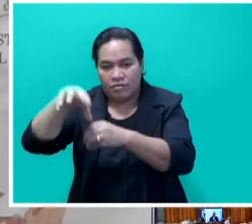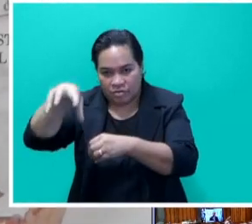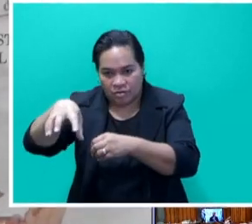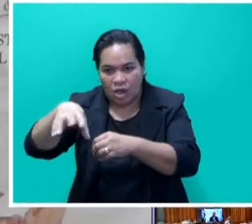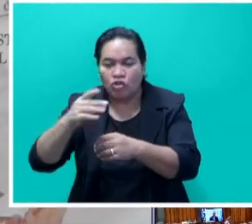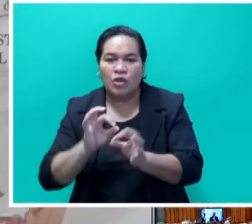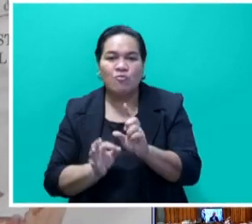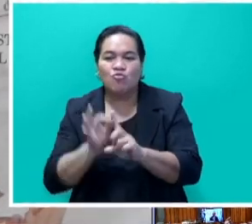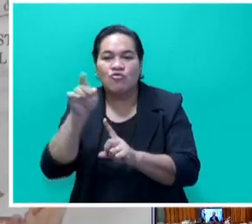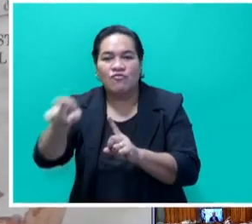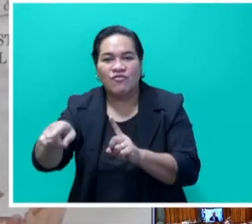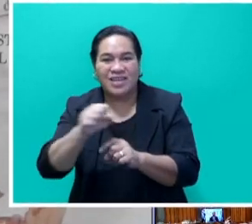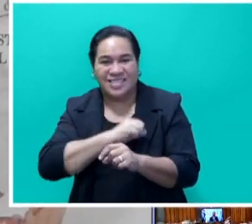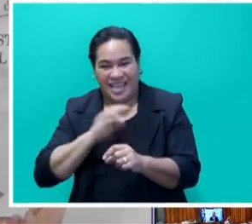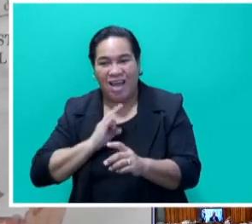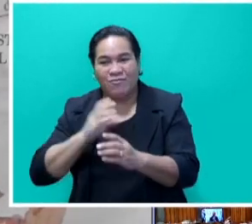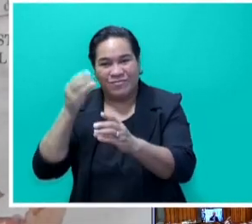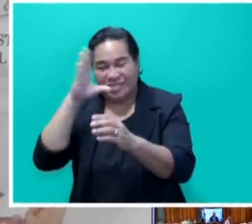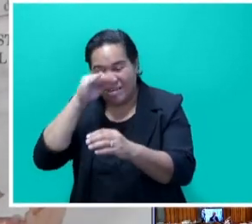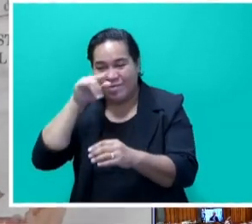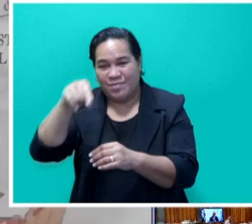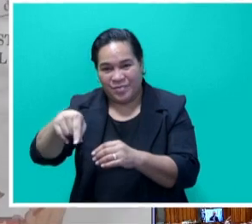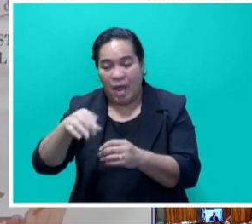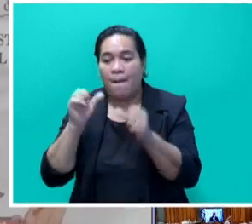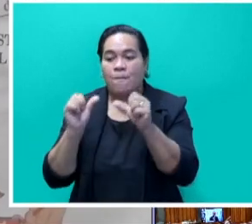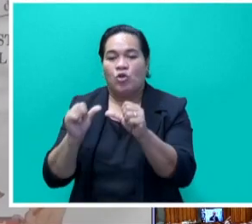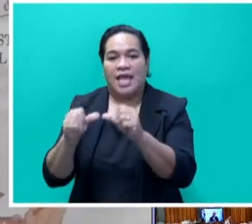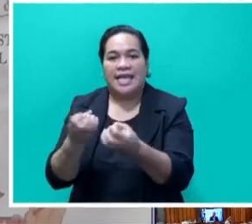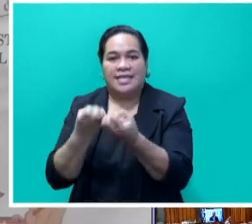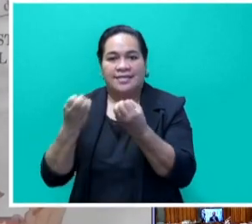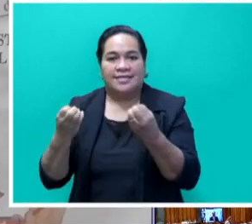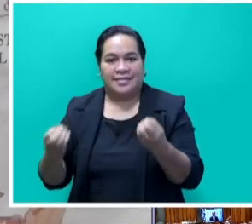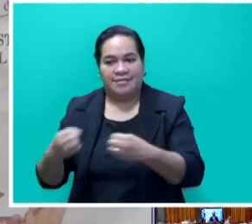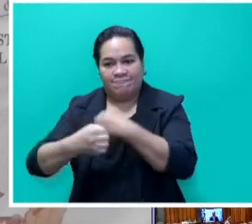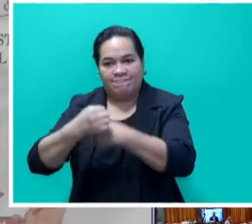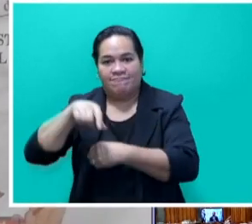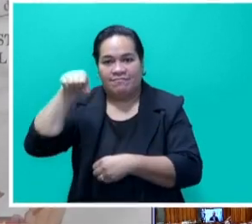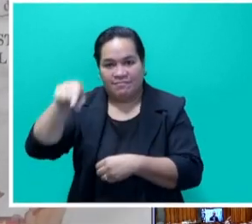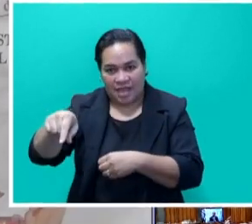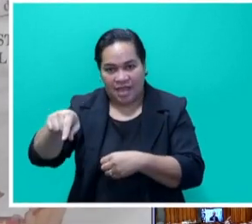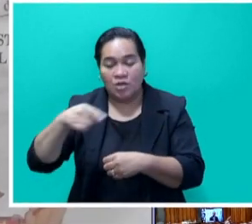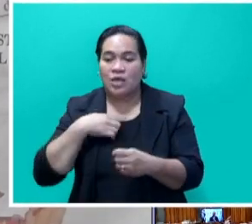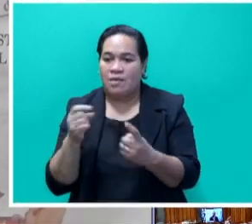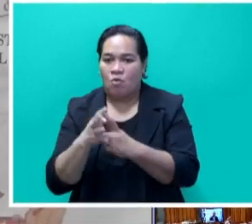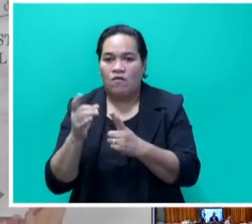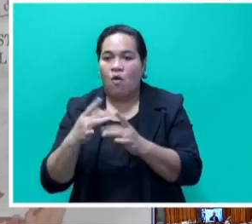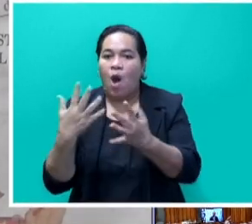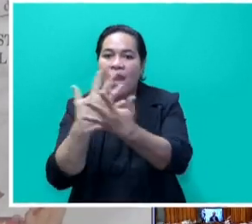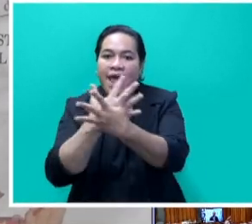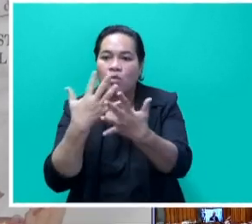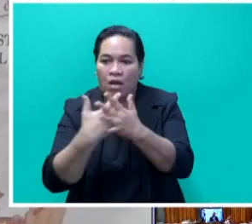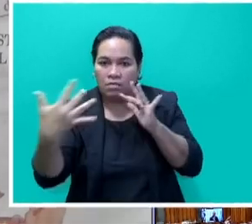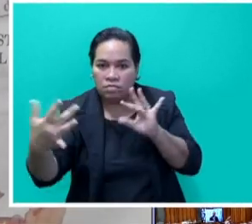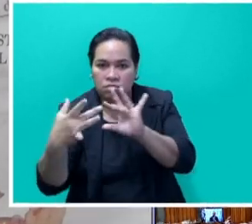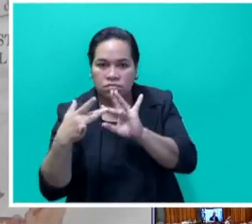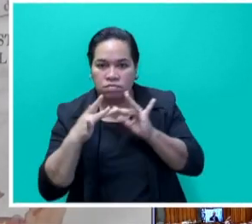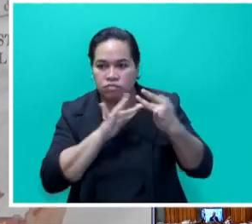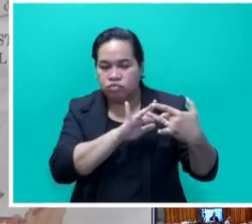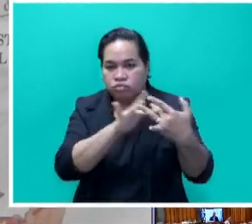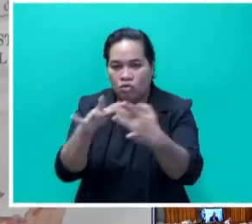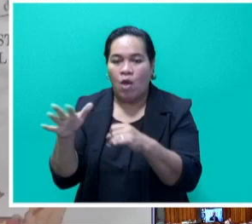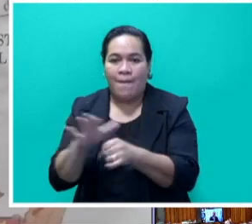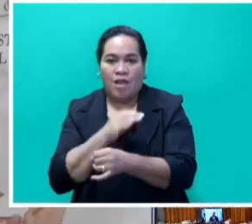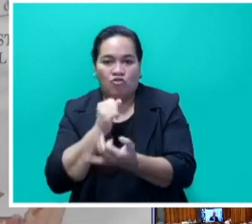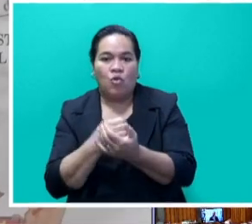on the island and to protect the instruments and the equipment that we have there. It is essential for our network to ensure that we have consistent weather